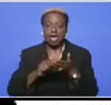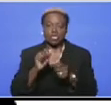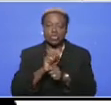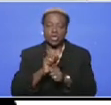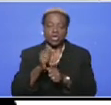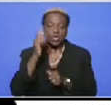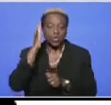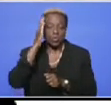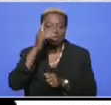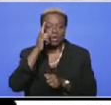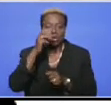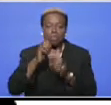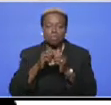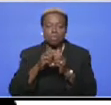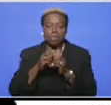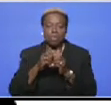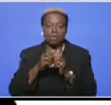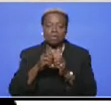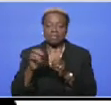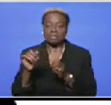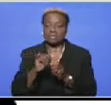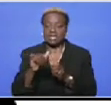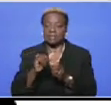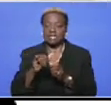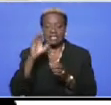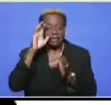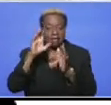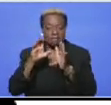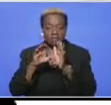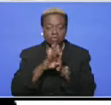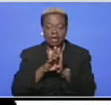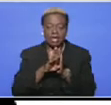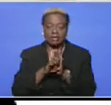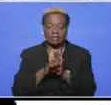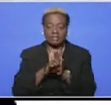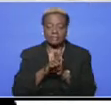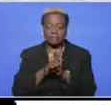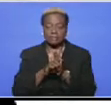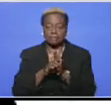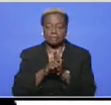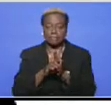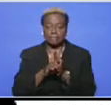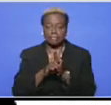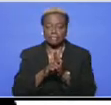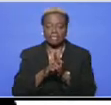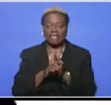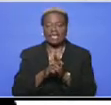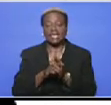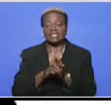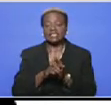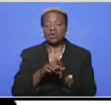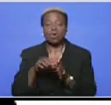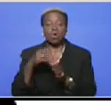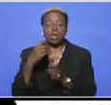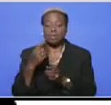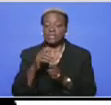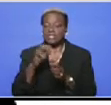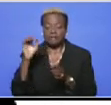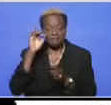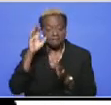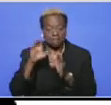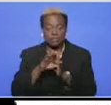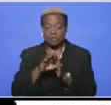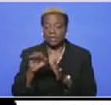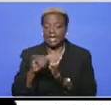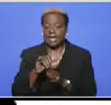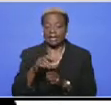photograph. This is the case with the works on display that appear very detailed, almost photo-like, until Smith reminds it's